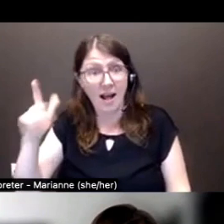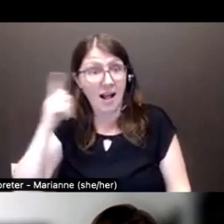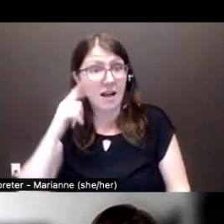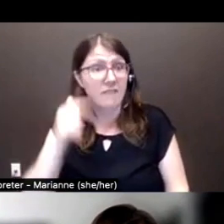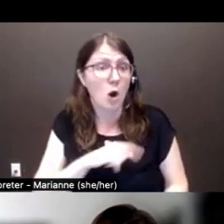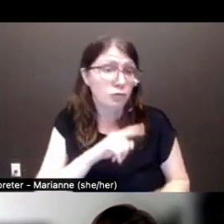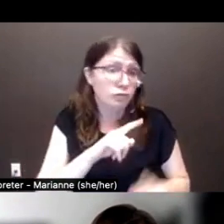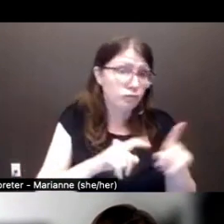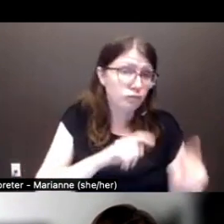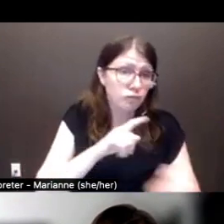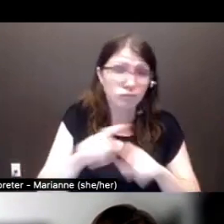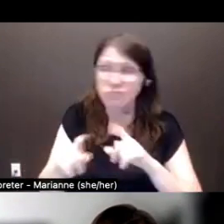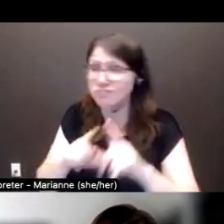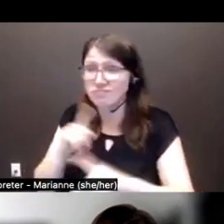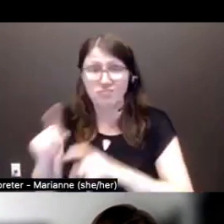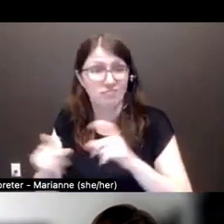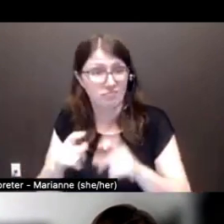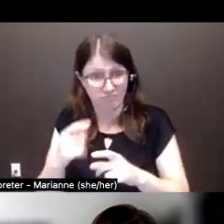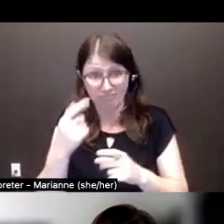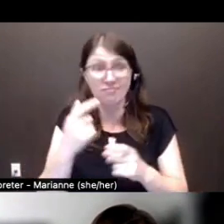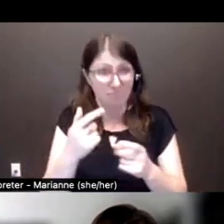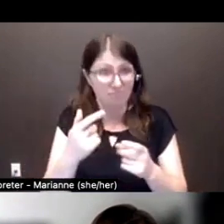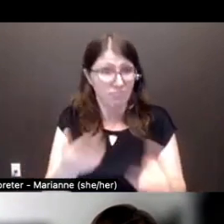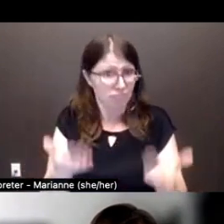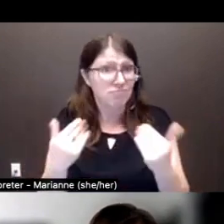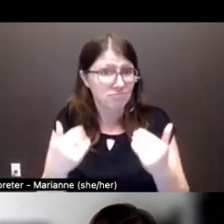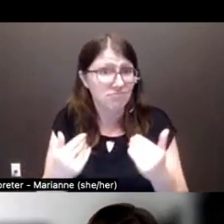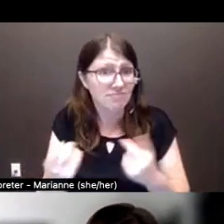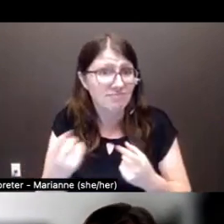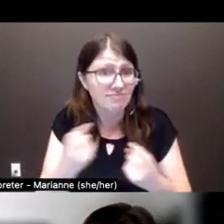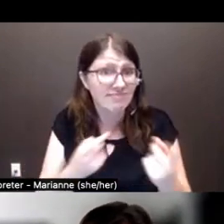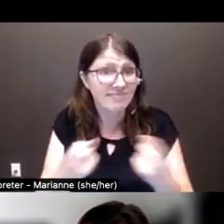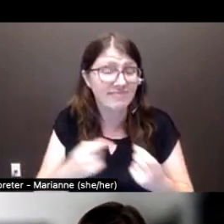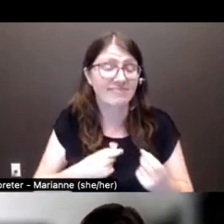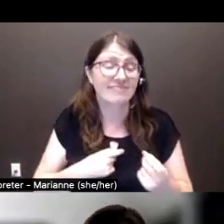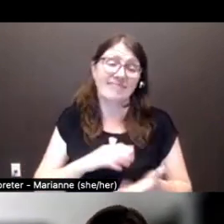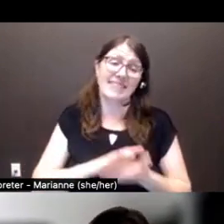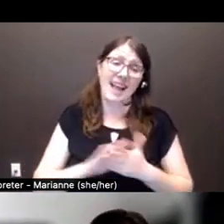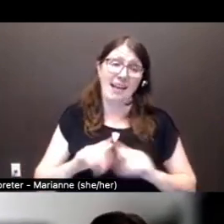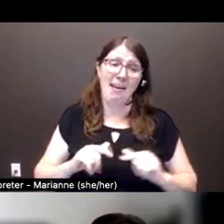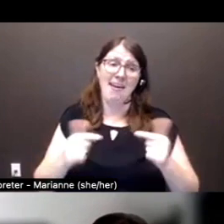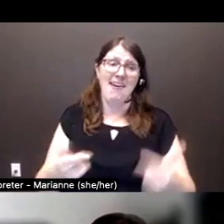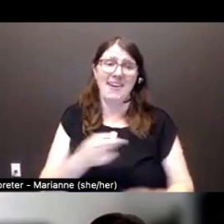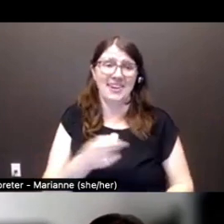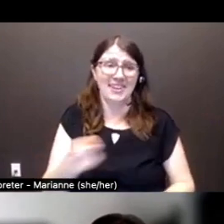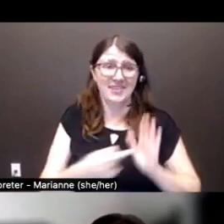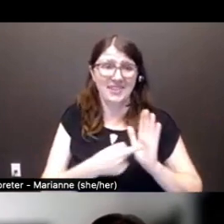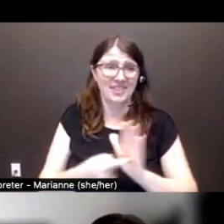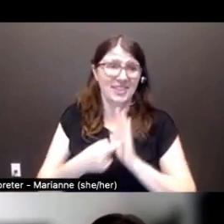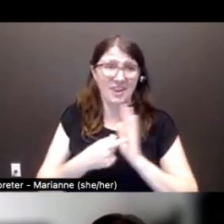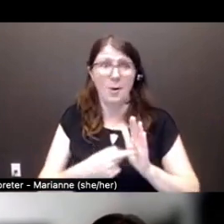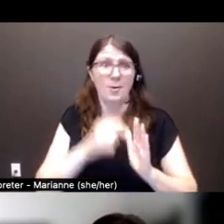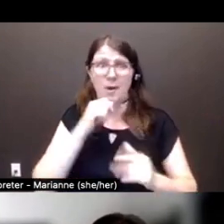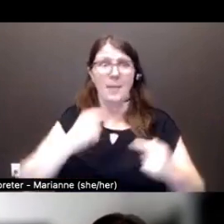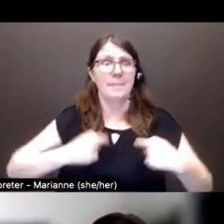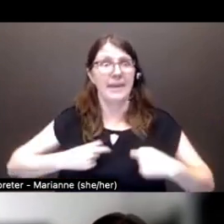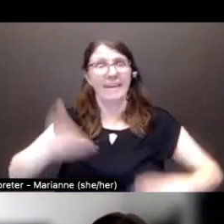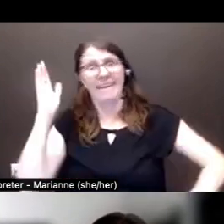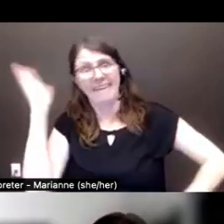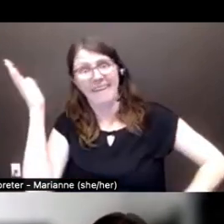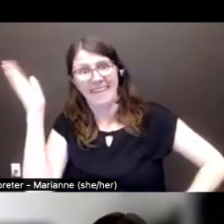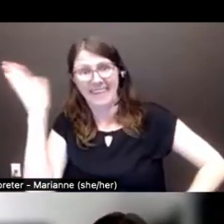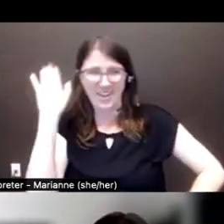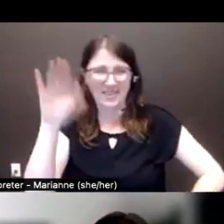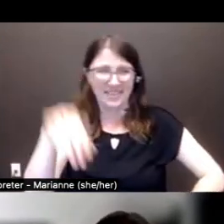that. This means a lot. And, you know, it saves me from me doing the showcase as well. Thank you, Monica, for having